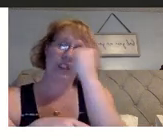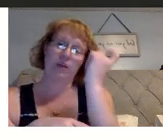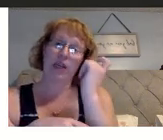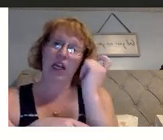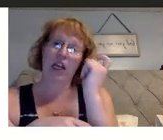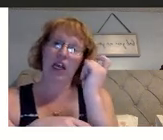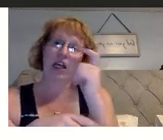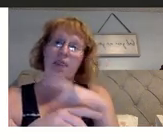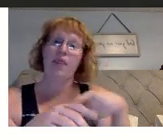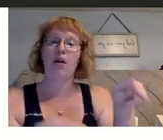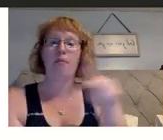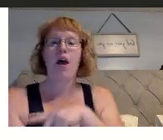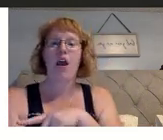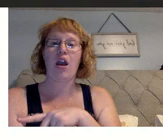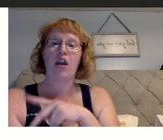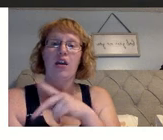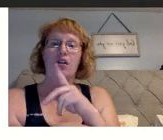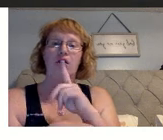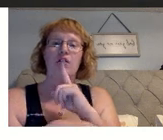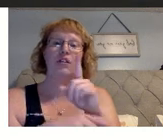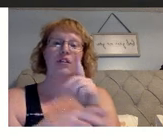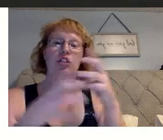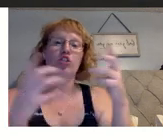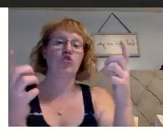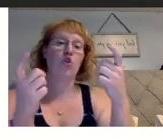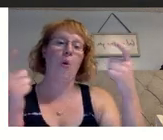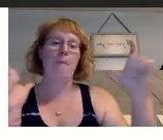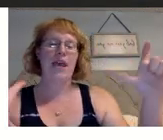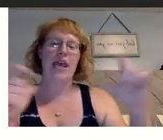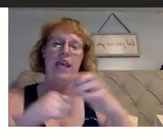because the park is so big.